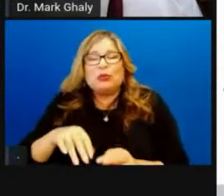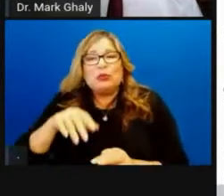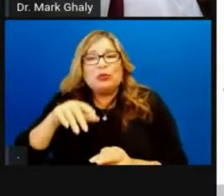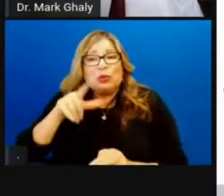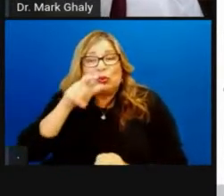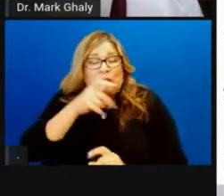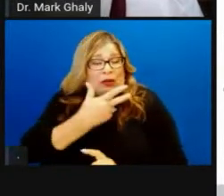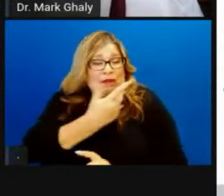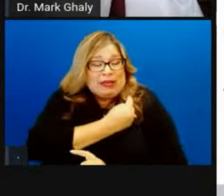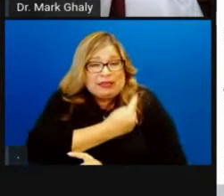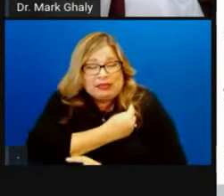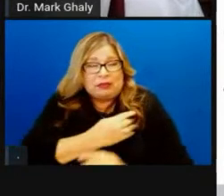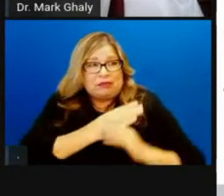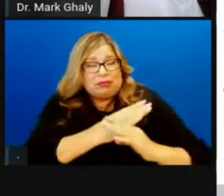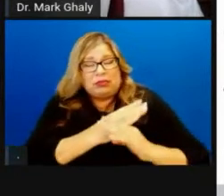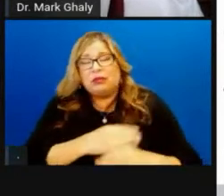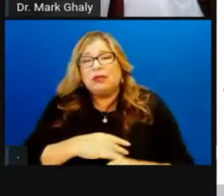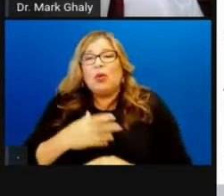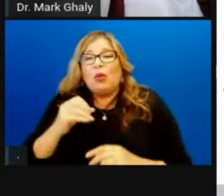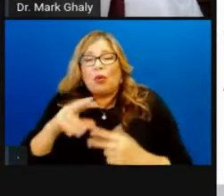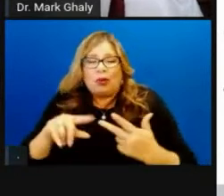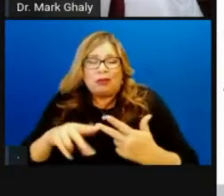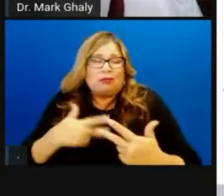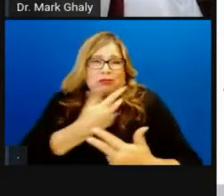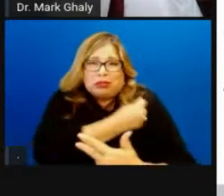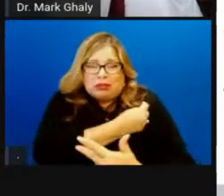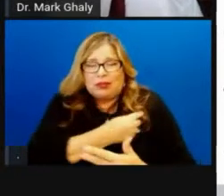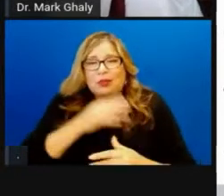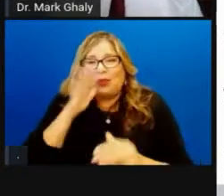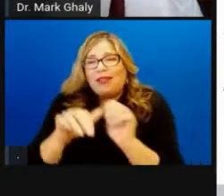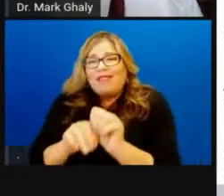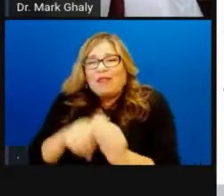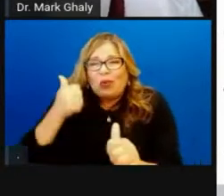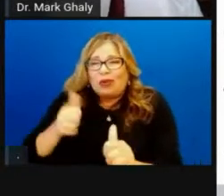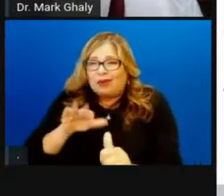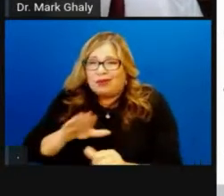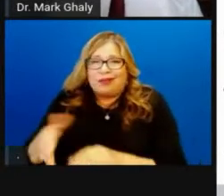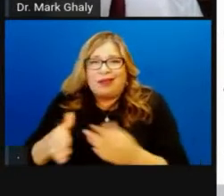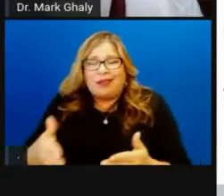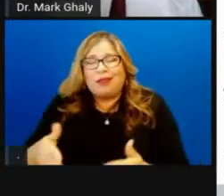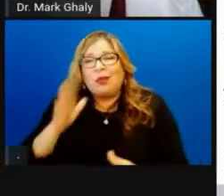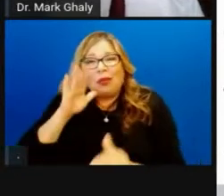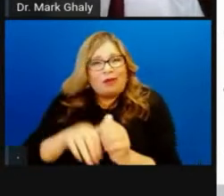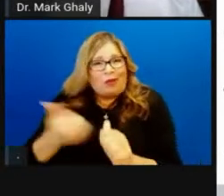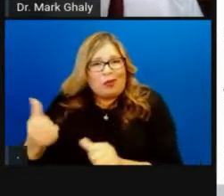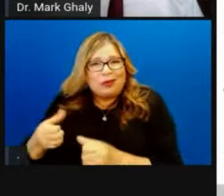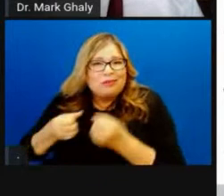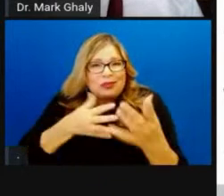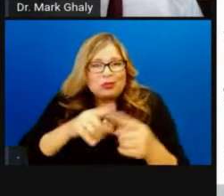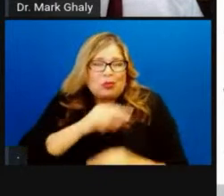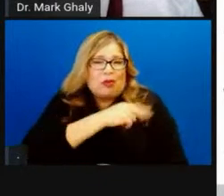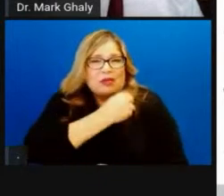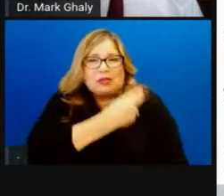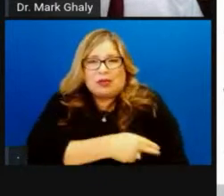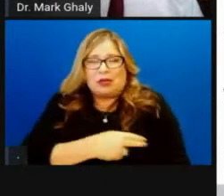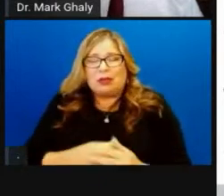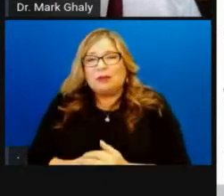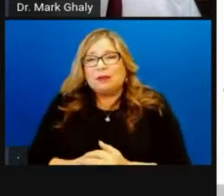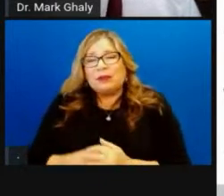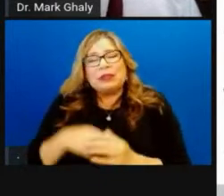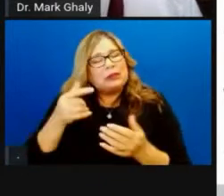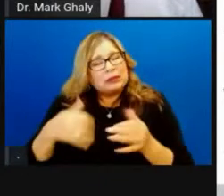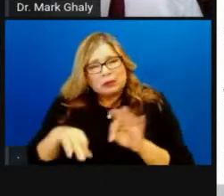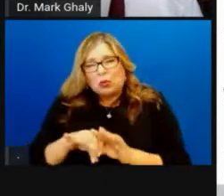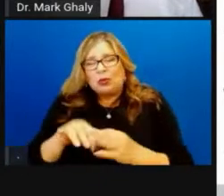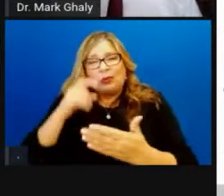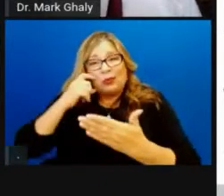and hospitalization, but also an important distinction between the level of infections among those who